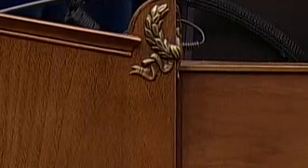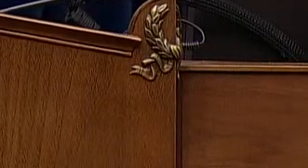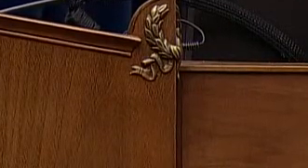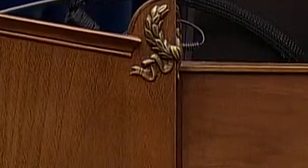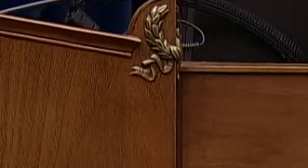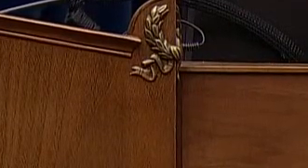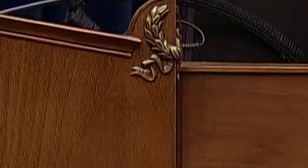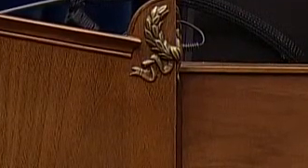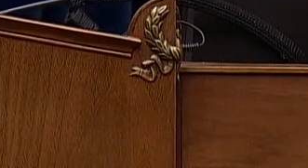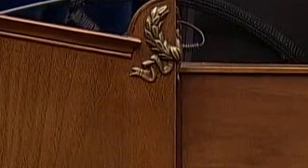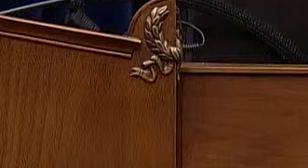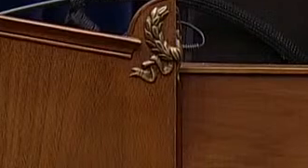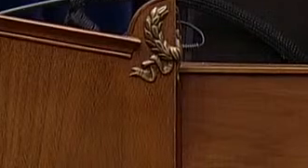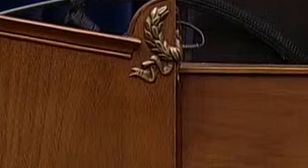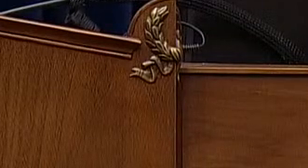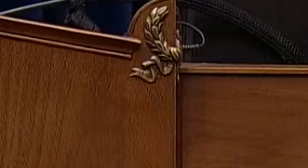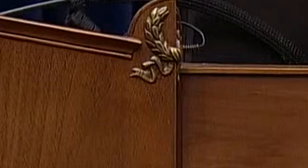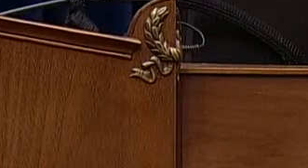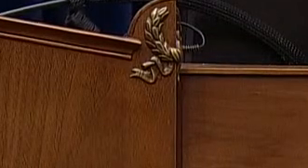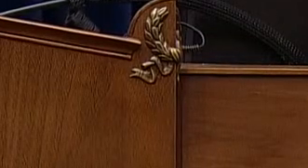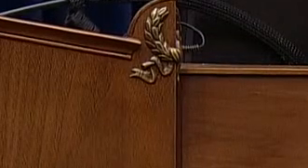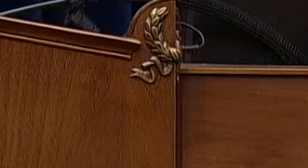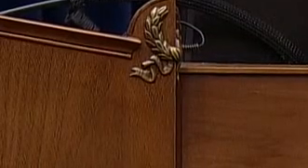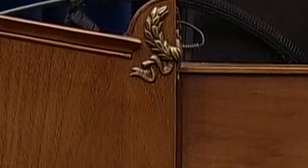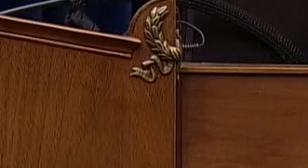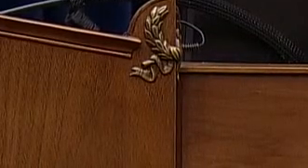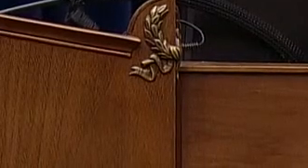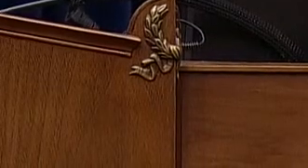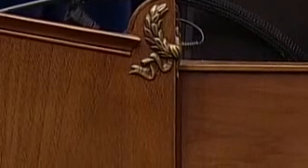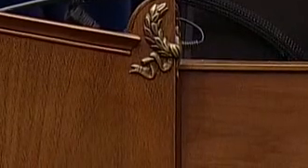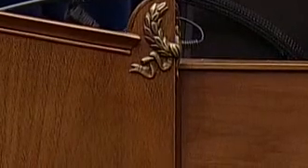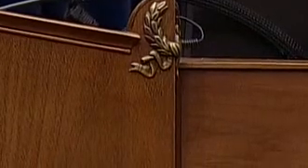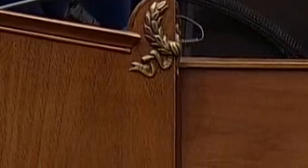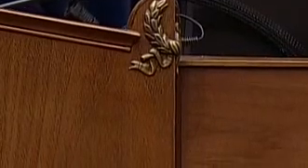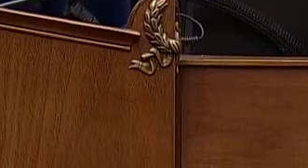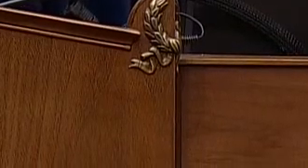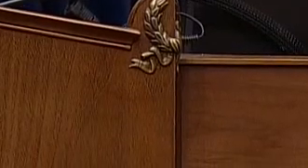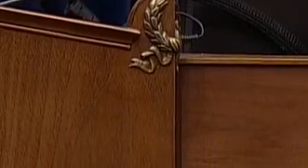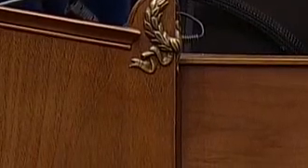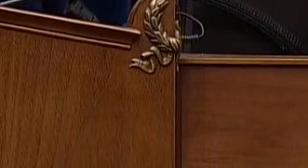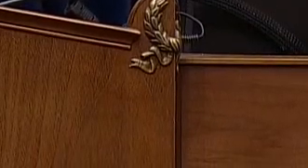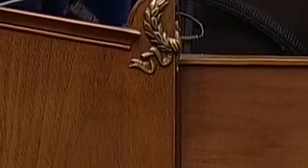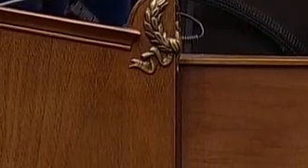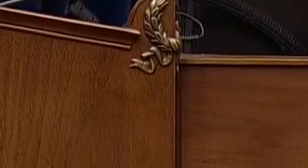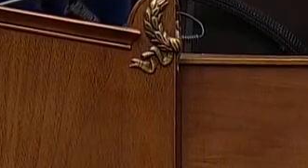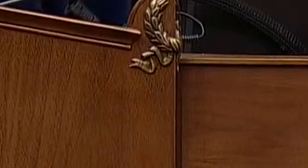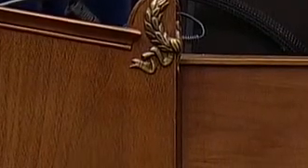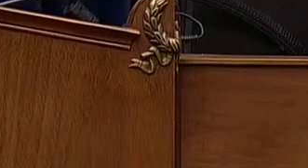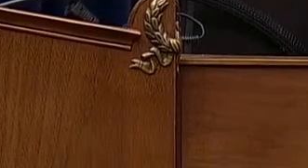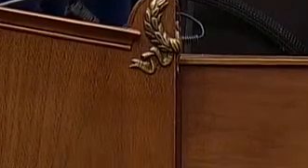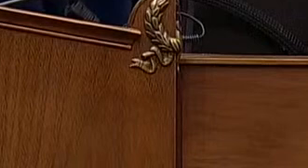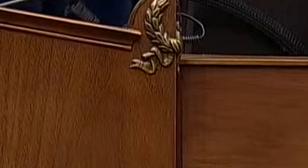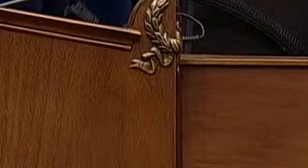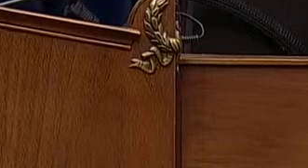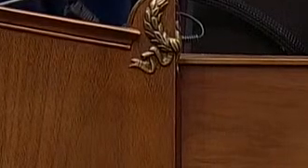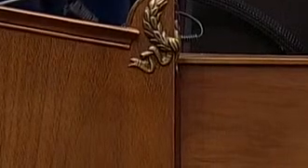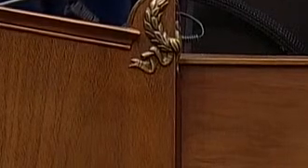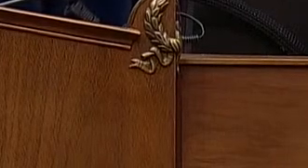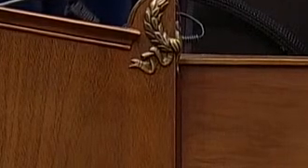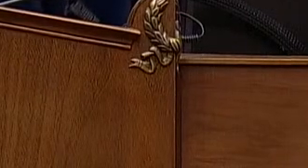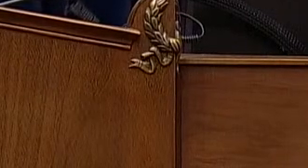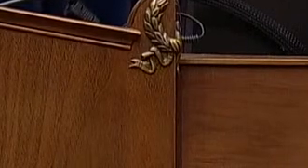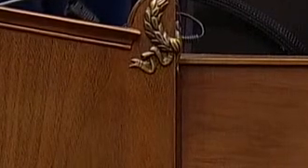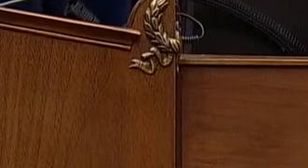seniority order for questions. Lastly, if you want to be recognized outside of regular order, you may identify that in several